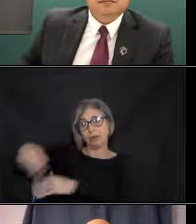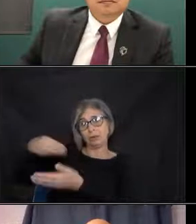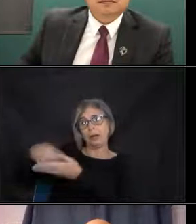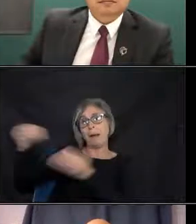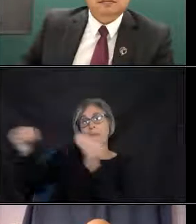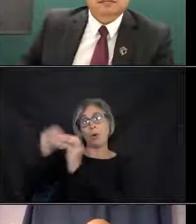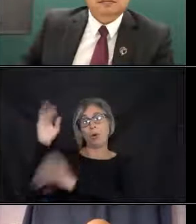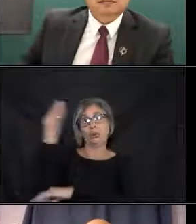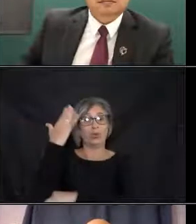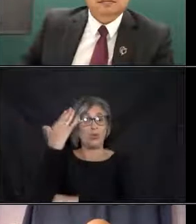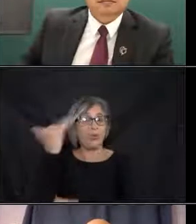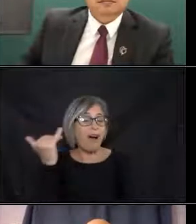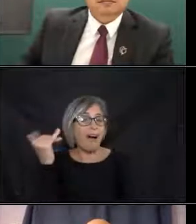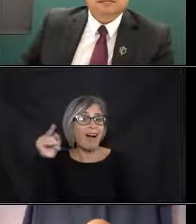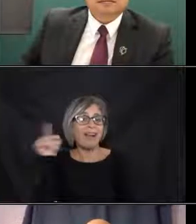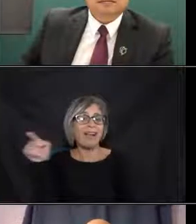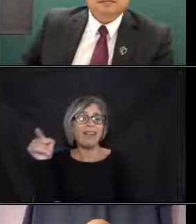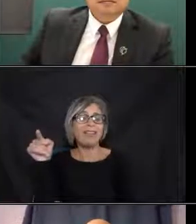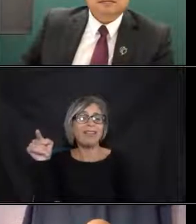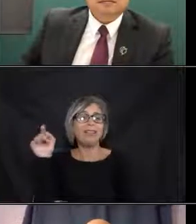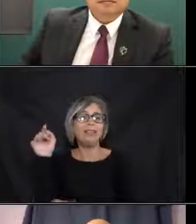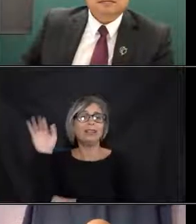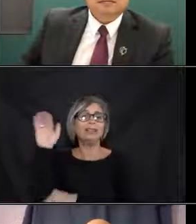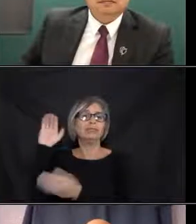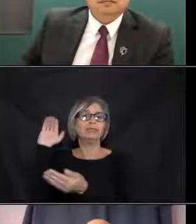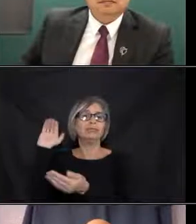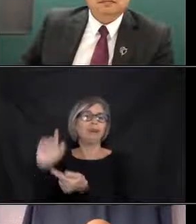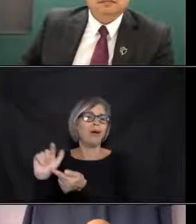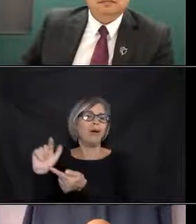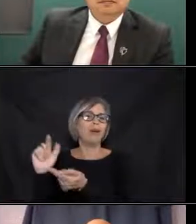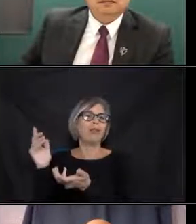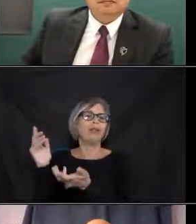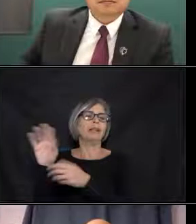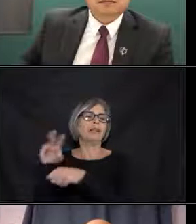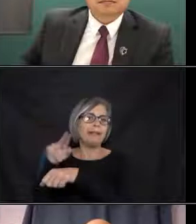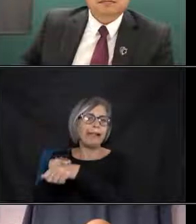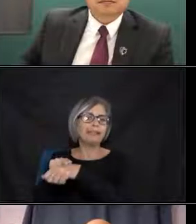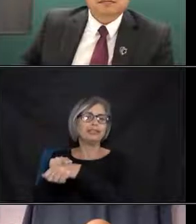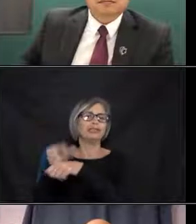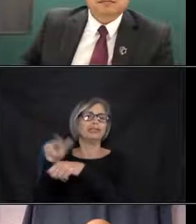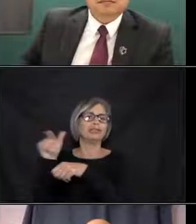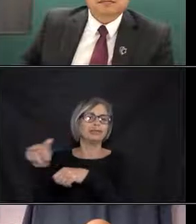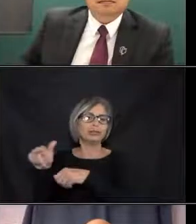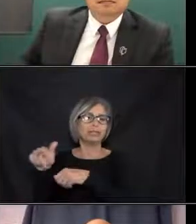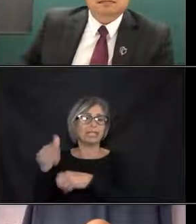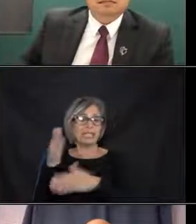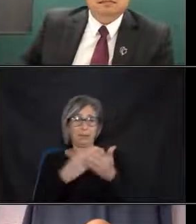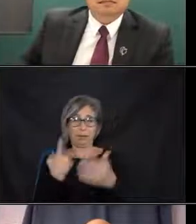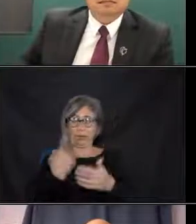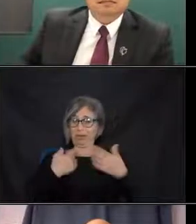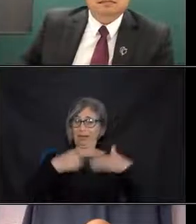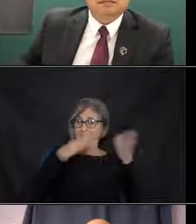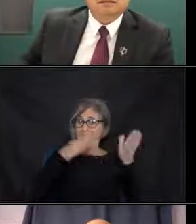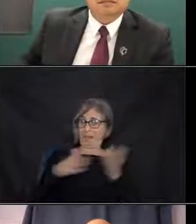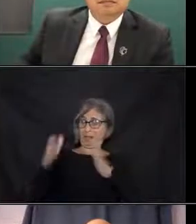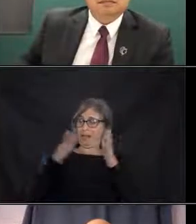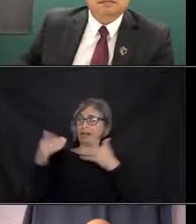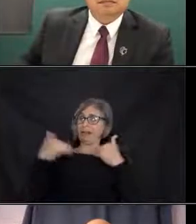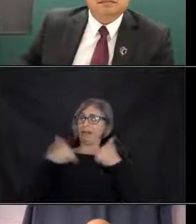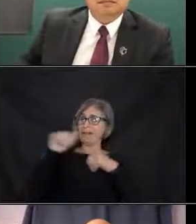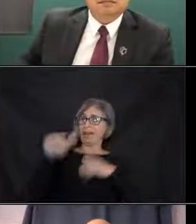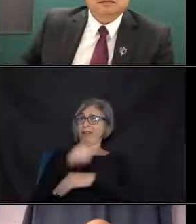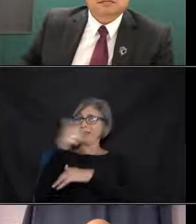trees because they will be more of a sapling in nature. Is it something that we could try to plan to have